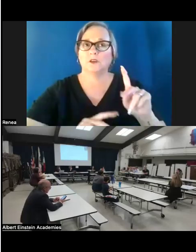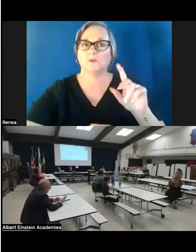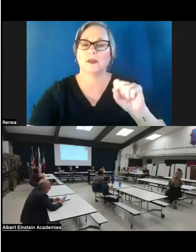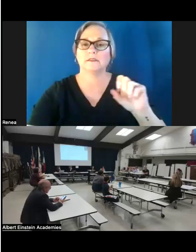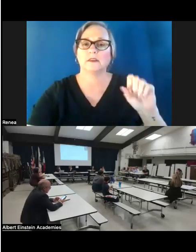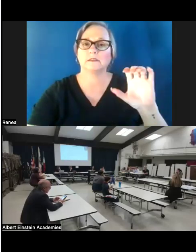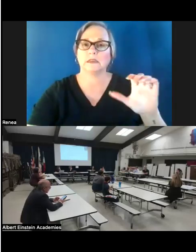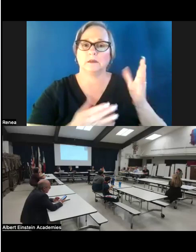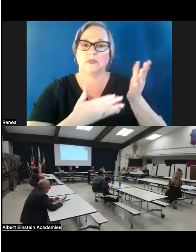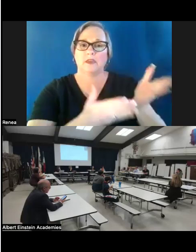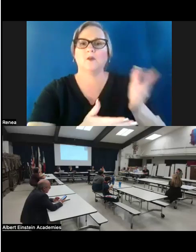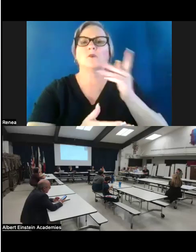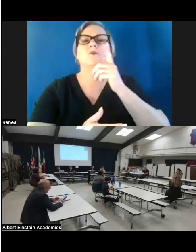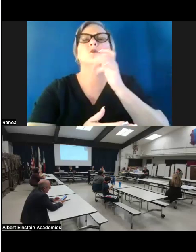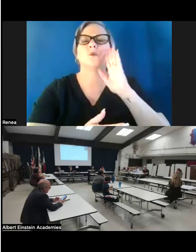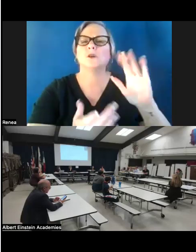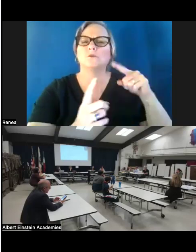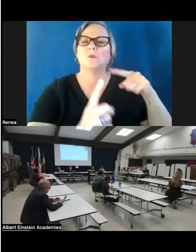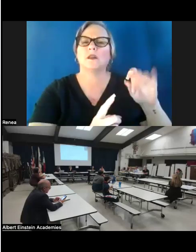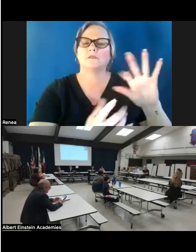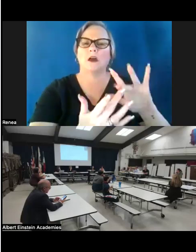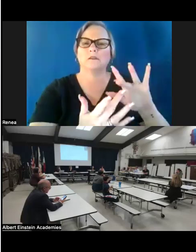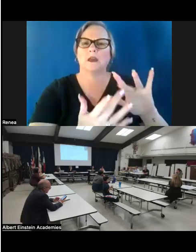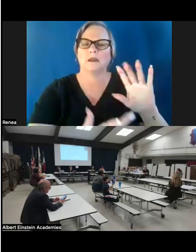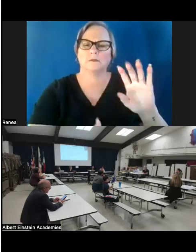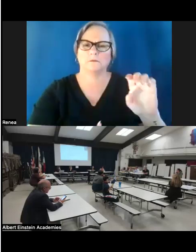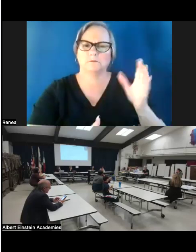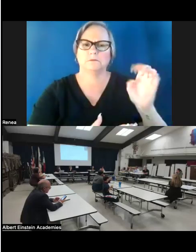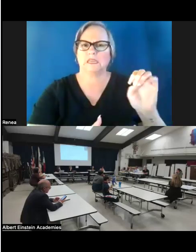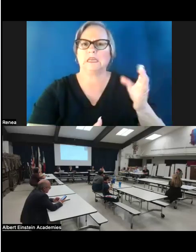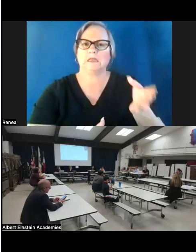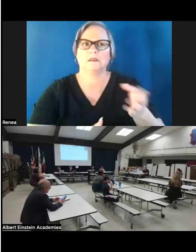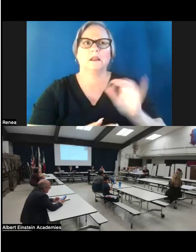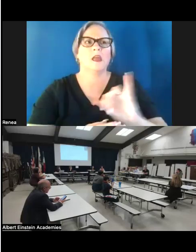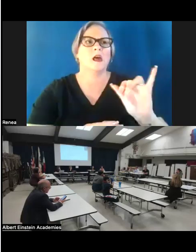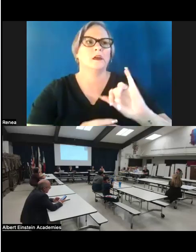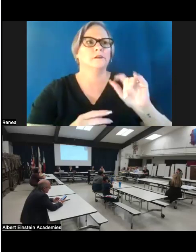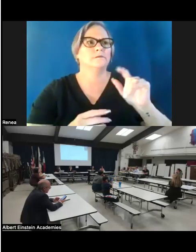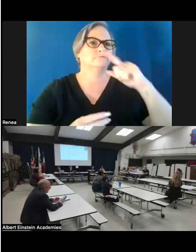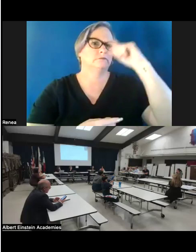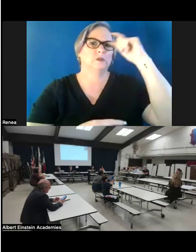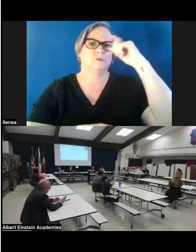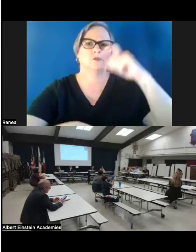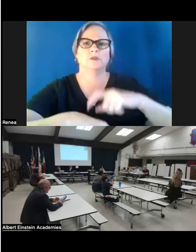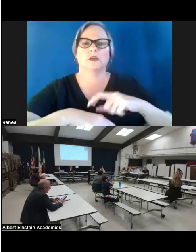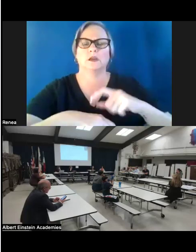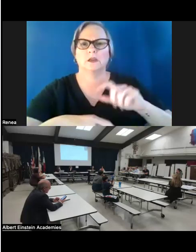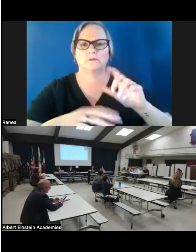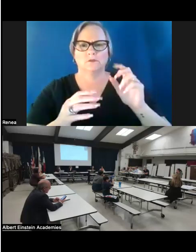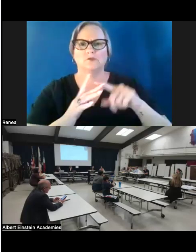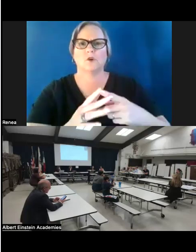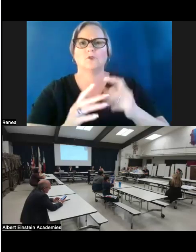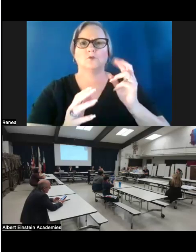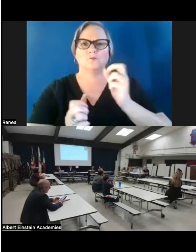that we kind of get prepared so there's a little summertime liaisoning necessary so we can be ready to go at the